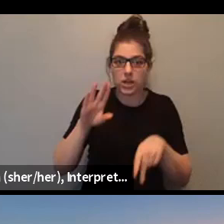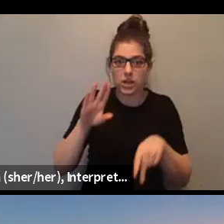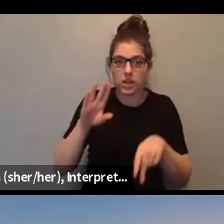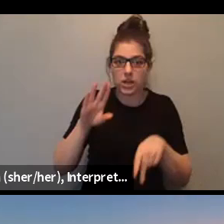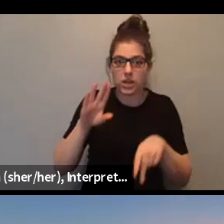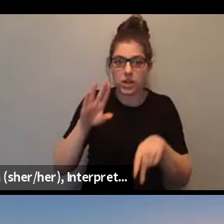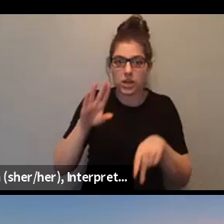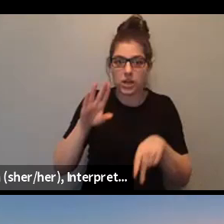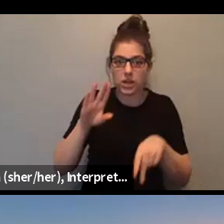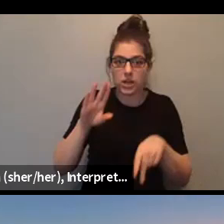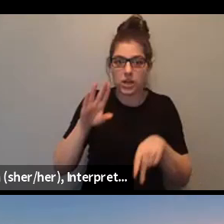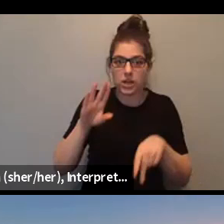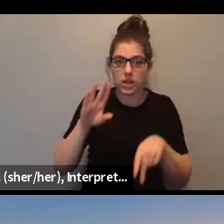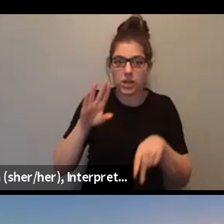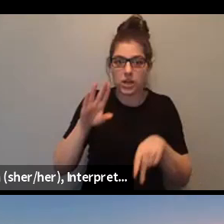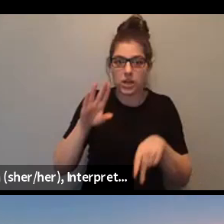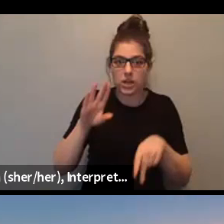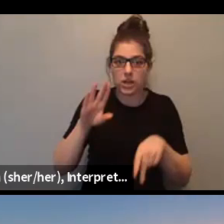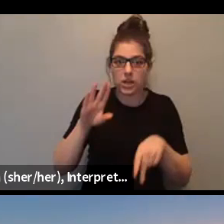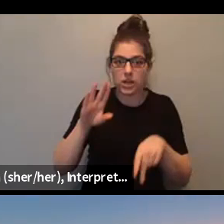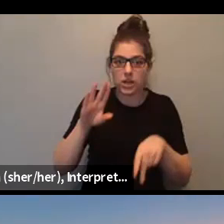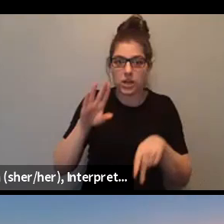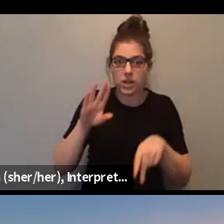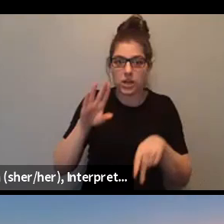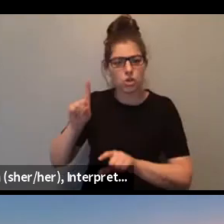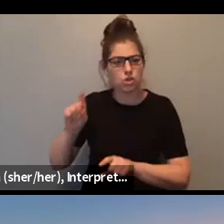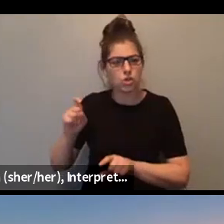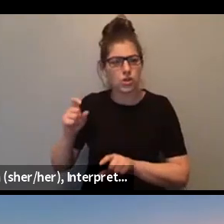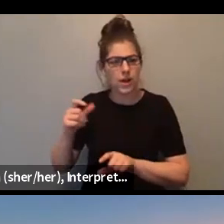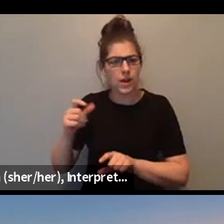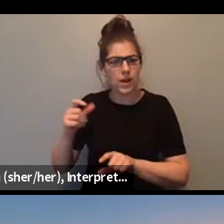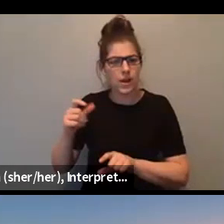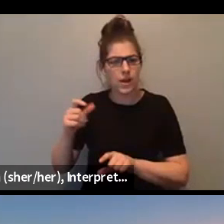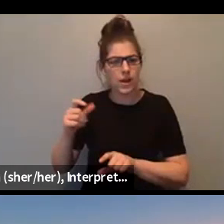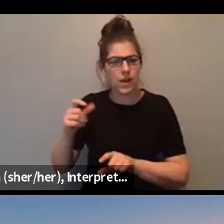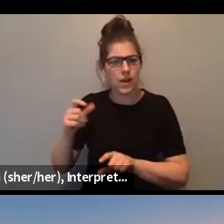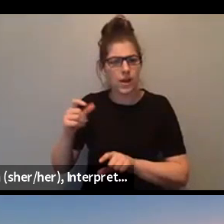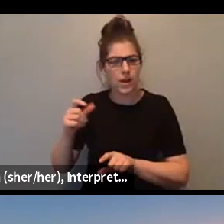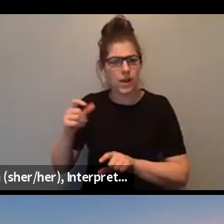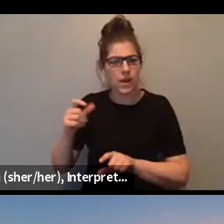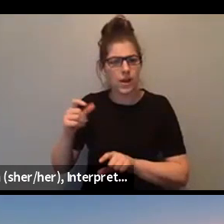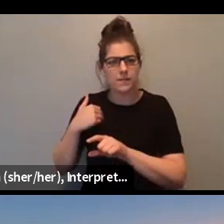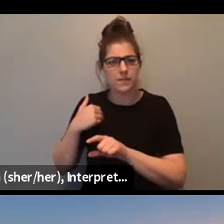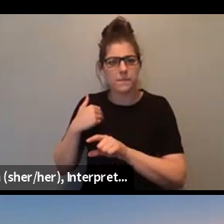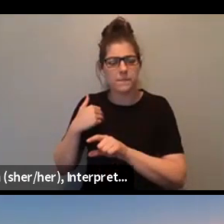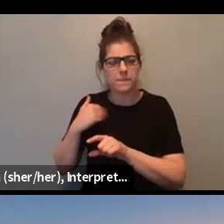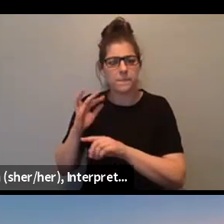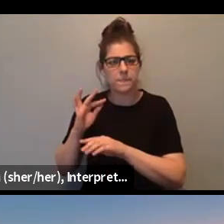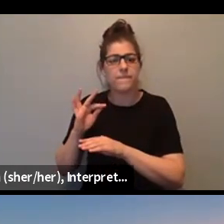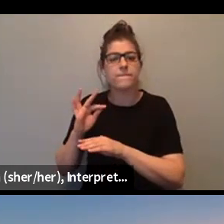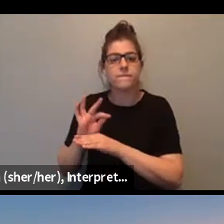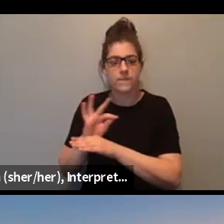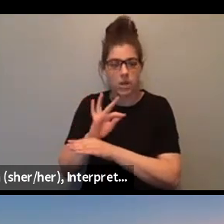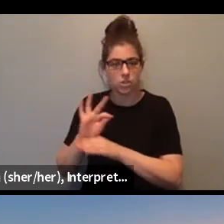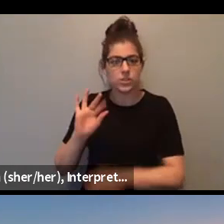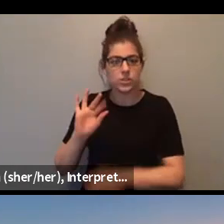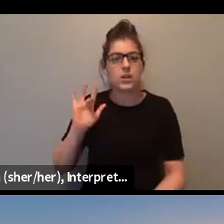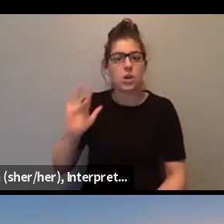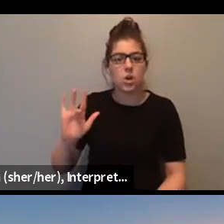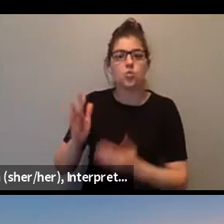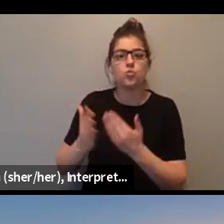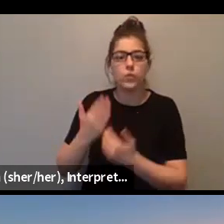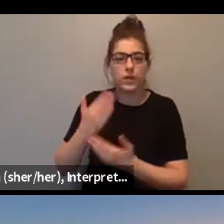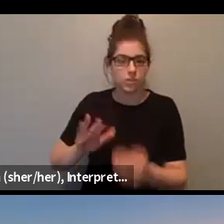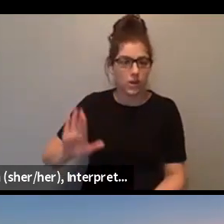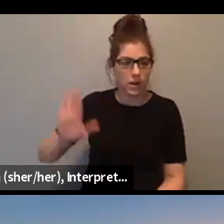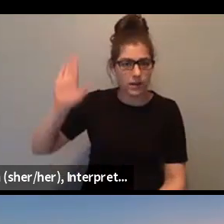device, there should be a function under the participants tab that allows you to raise your hand. It's a virtual hand that allows you to raise